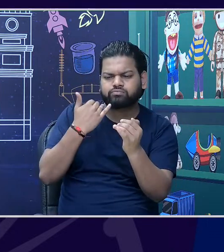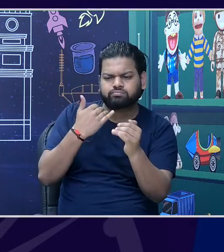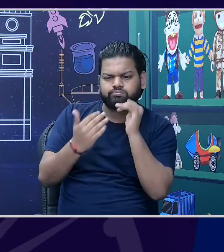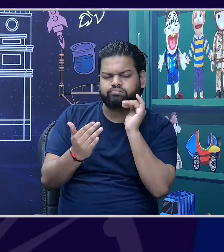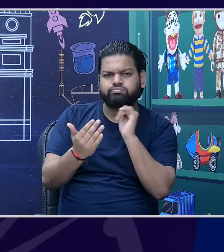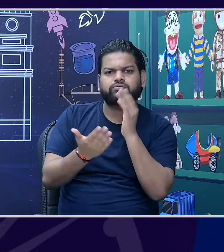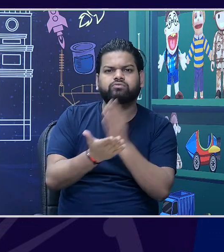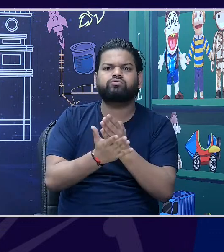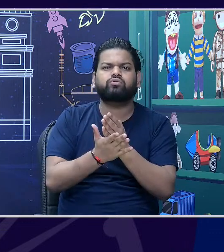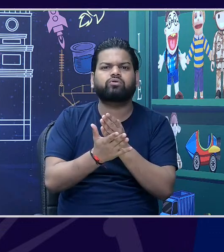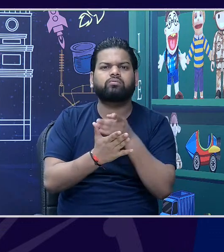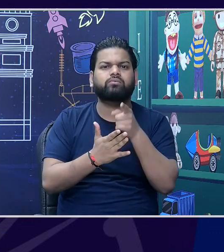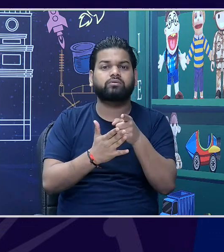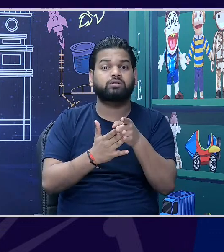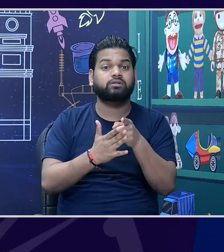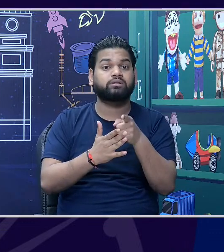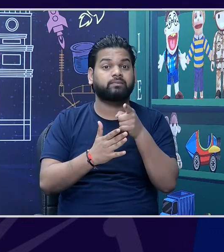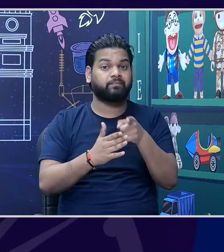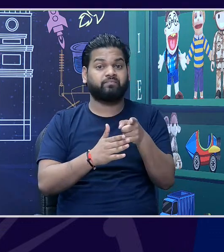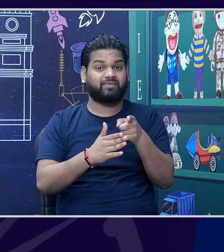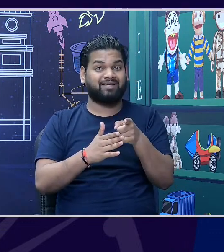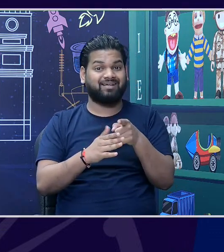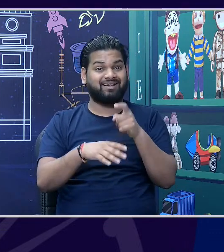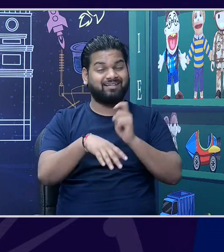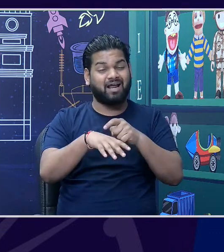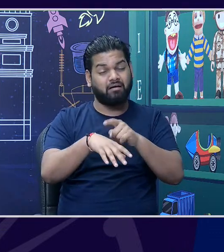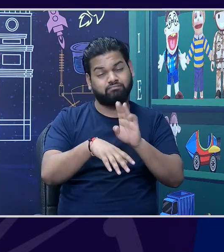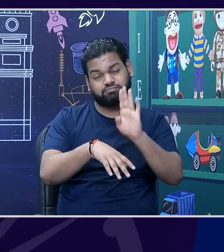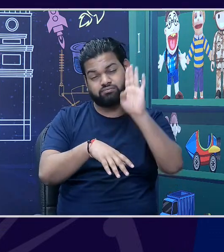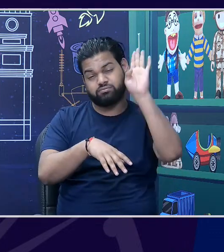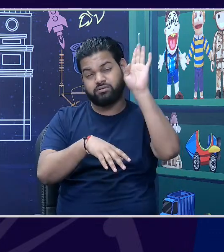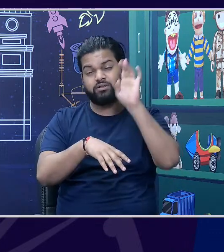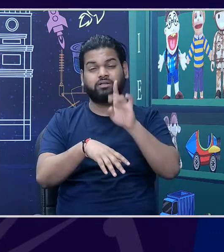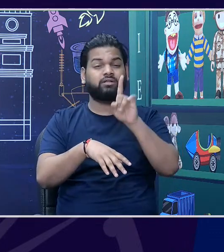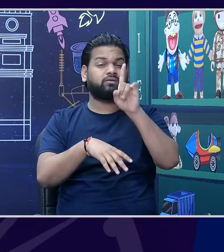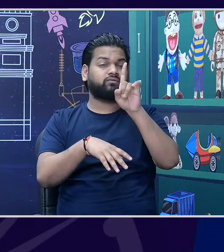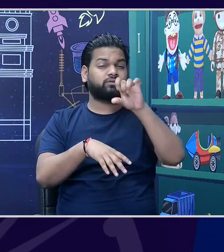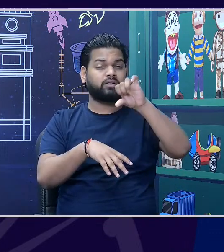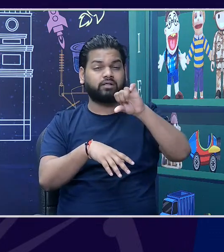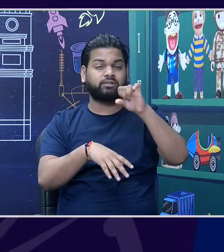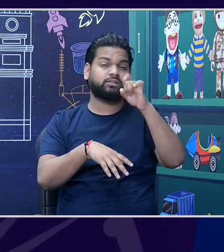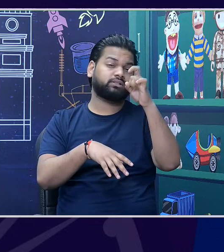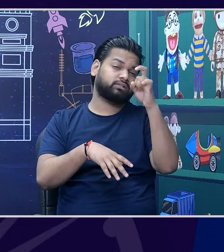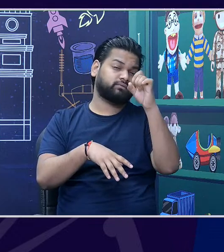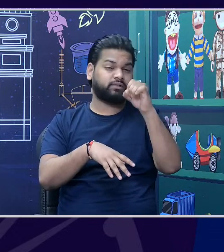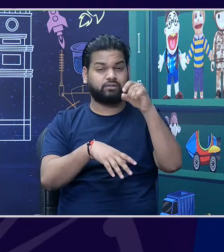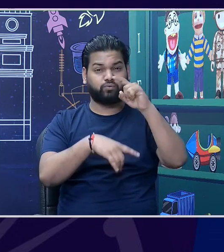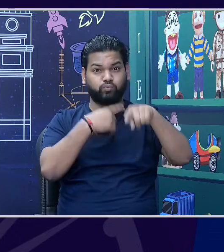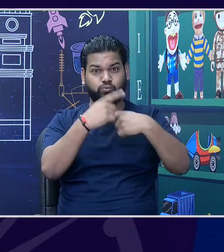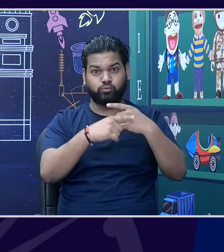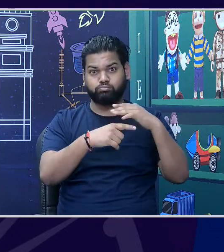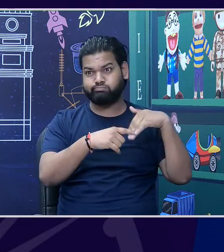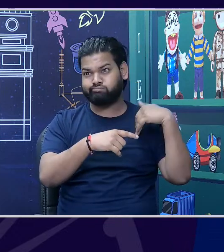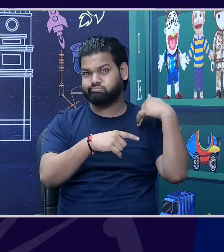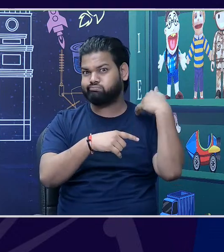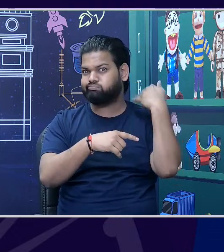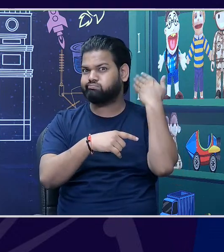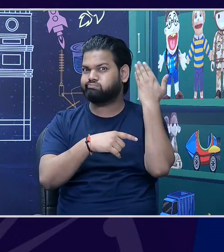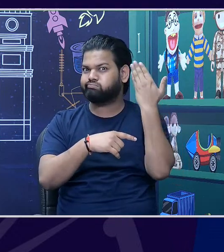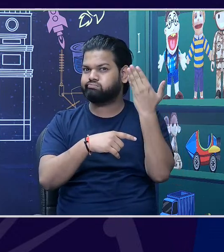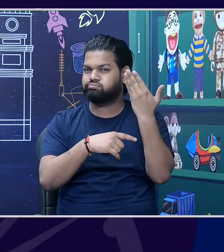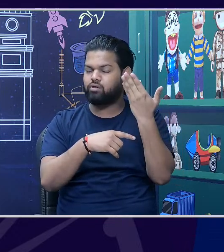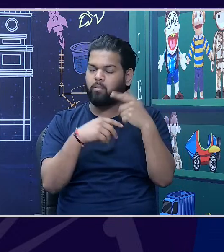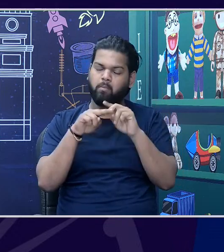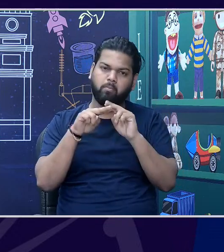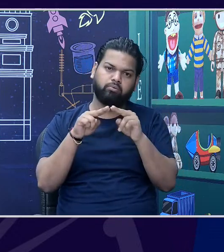Since 1970, Dr. Hawking was completely paralyzed. Oh my God. Which is a very difficult, physically a very